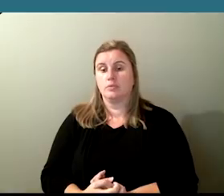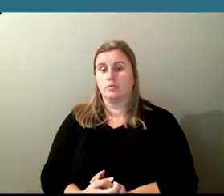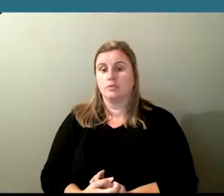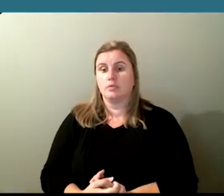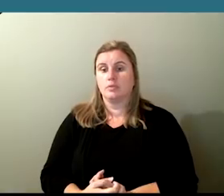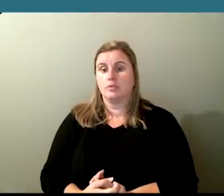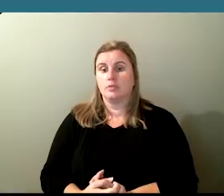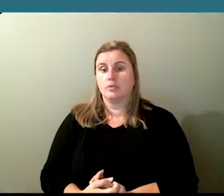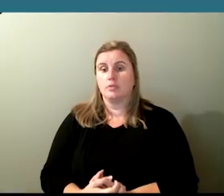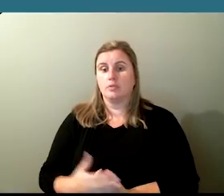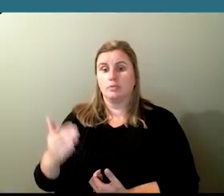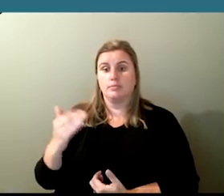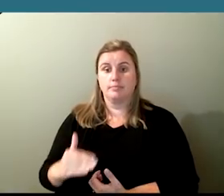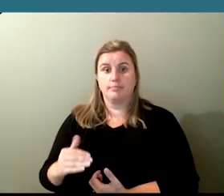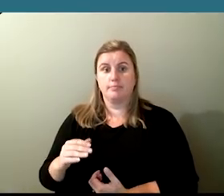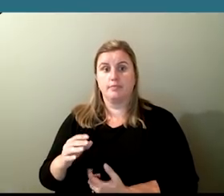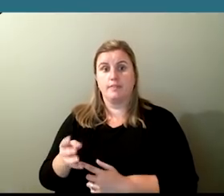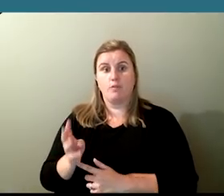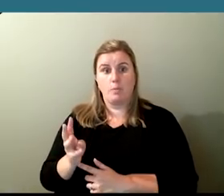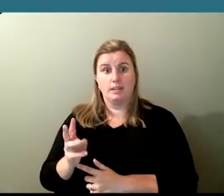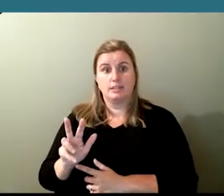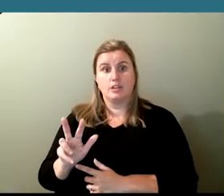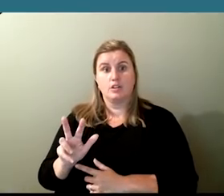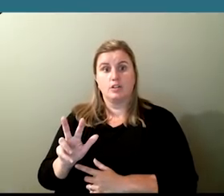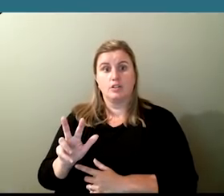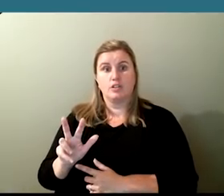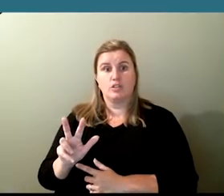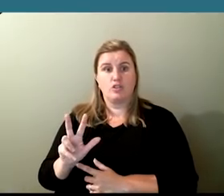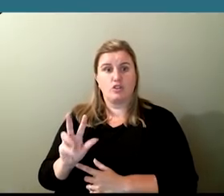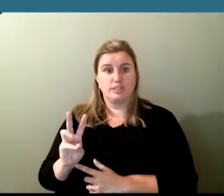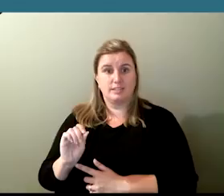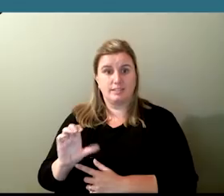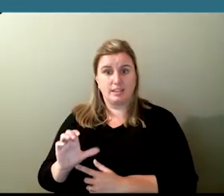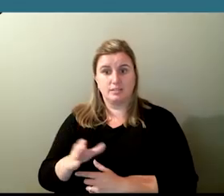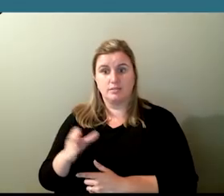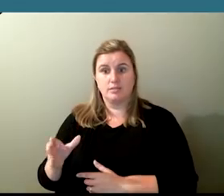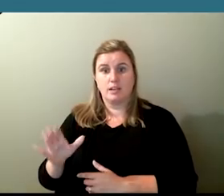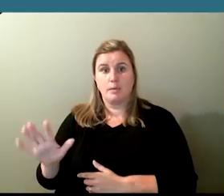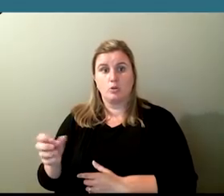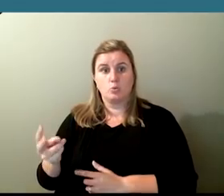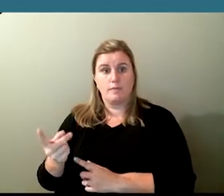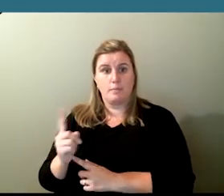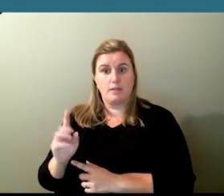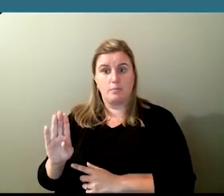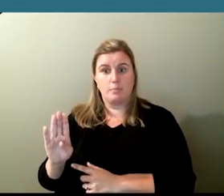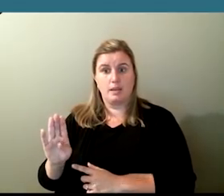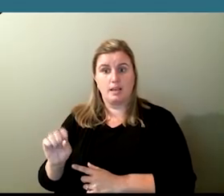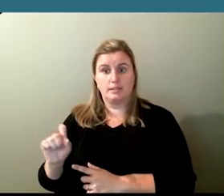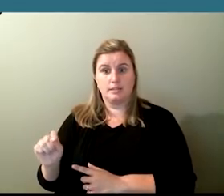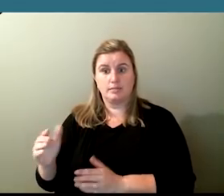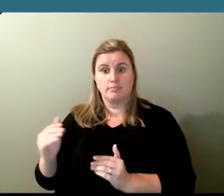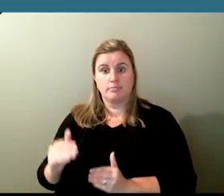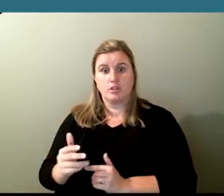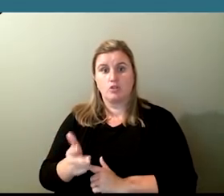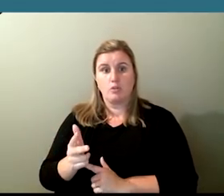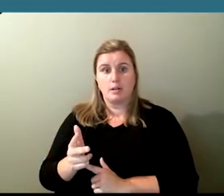Merit for participant 2, 4 minutes and a half, about 12 minutes for BST, and for participant 3, about 3